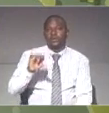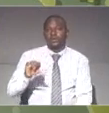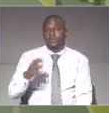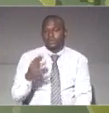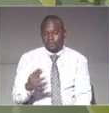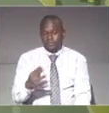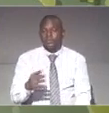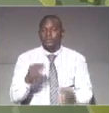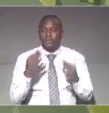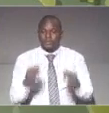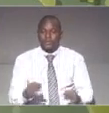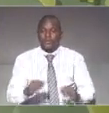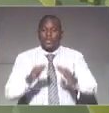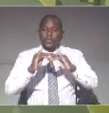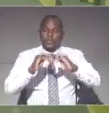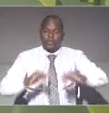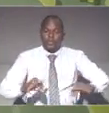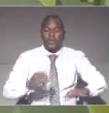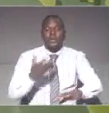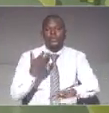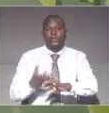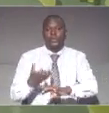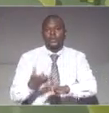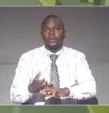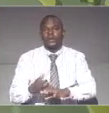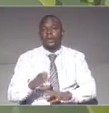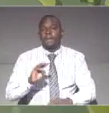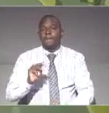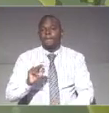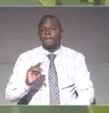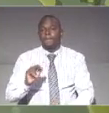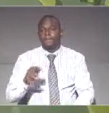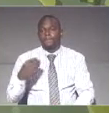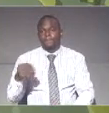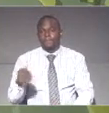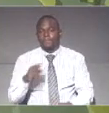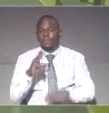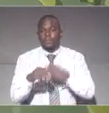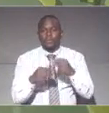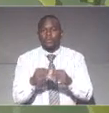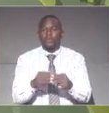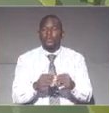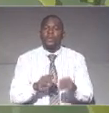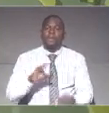the producer of steel and plastic construction materials has achieved a global brand.